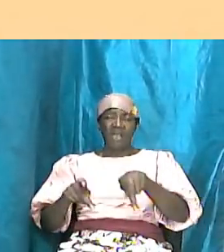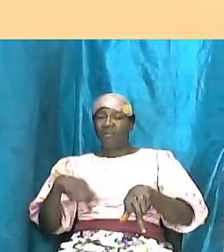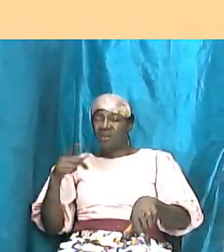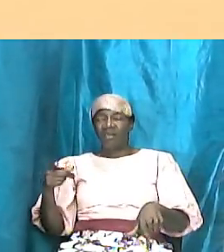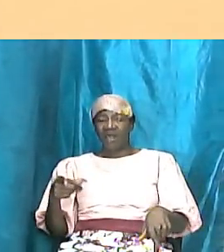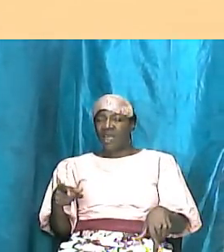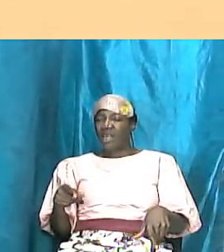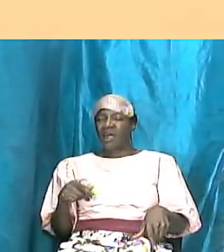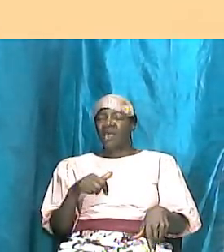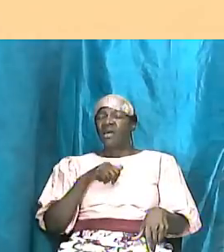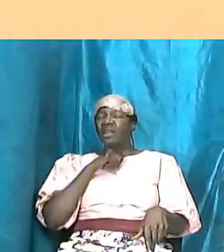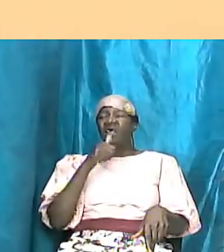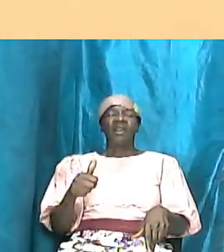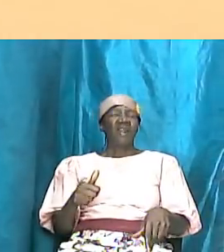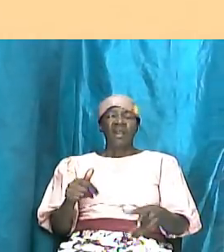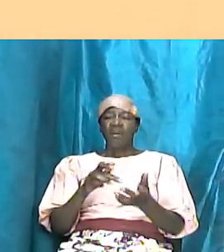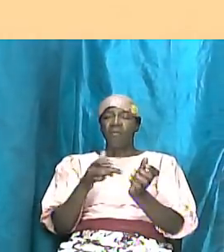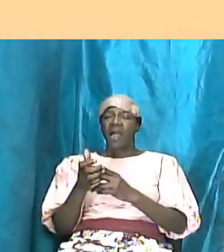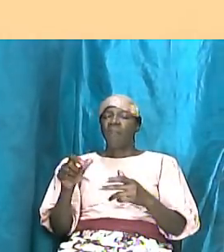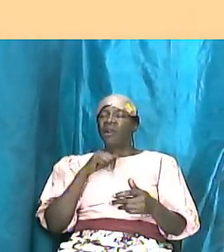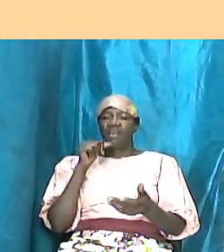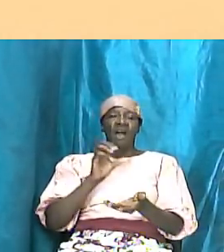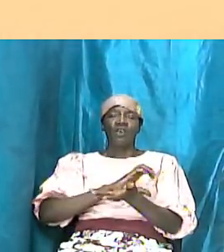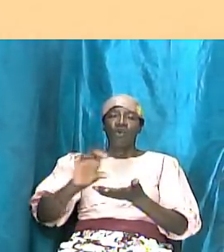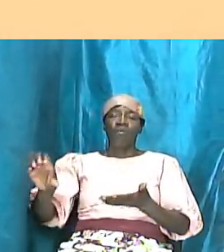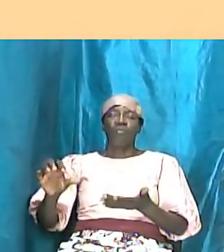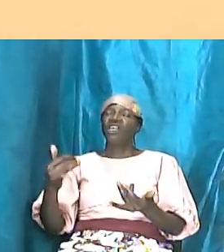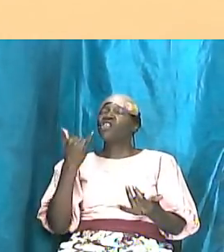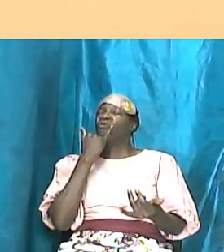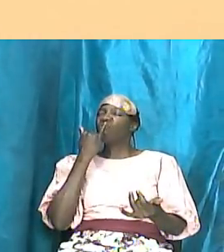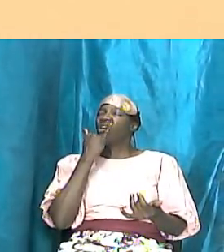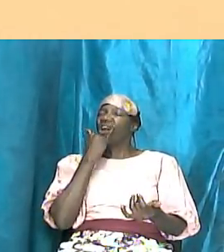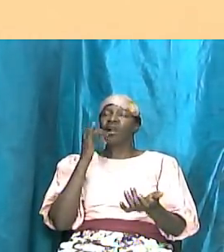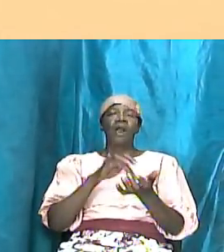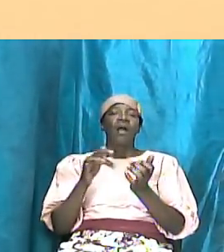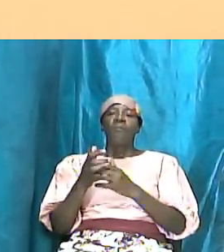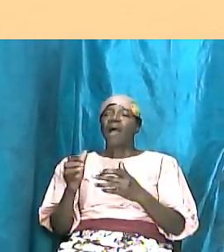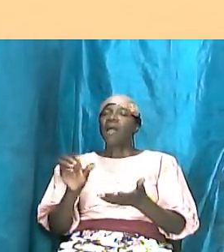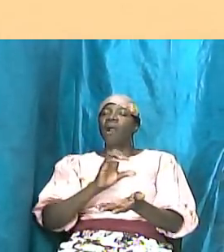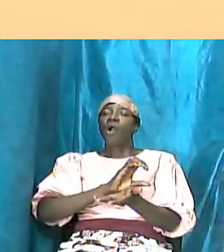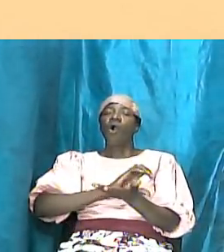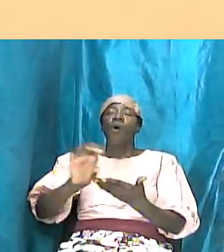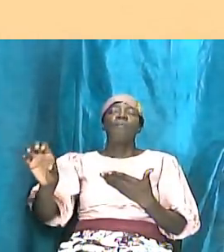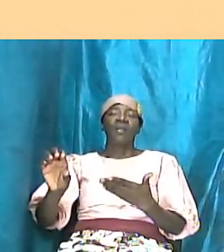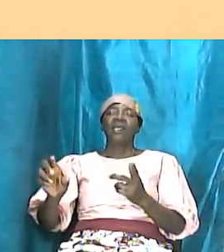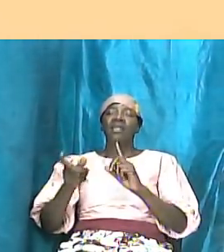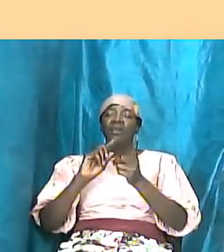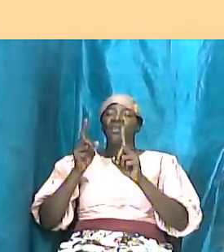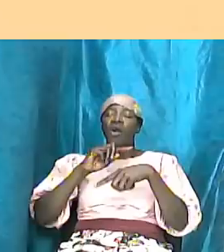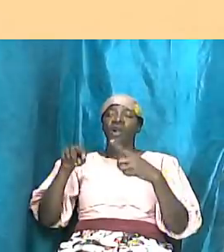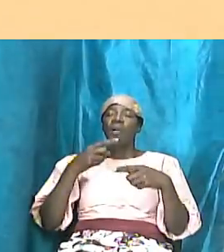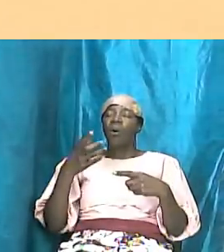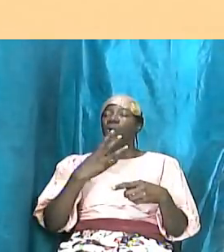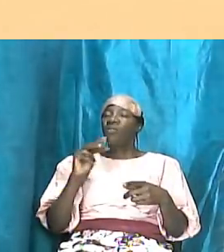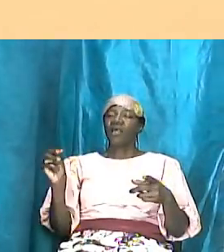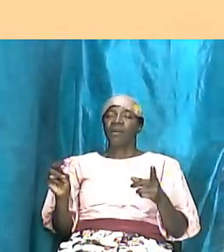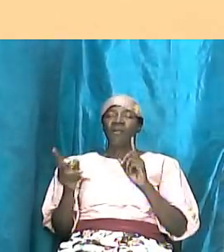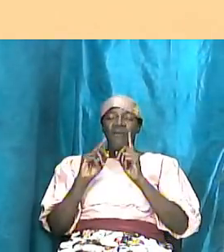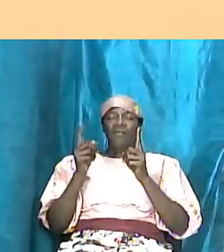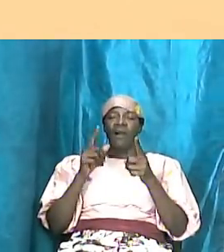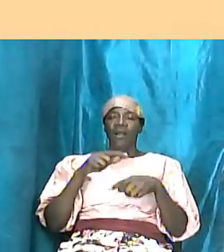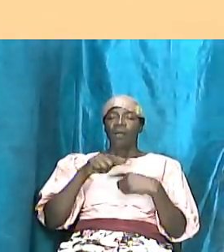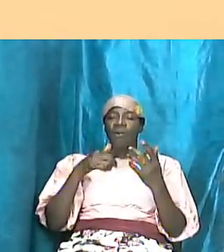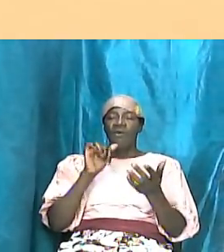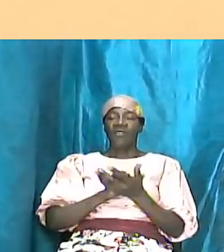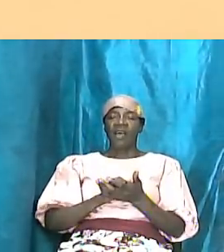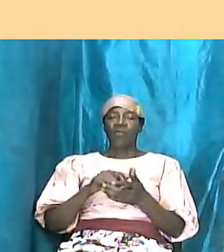That means the Bible is not a complete book. Oh, wrong they are. The Bible is complete, and the Bible spoke about them. And we are going to talk about that when